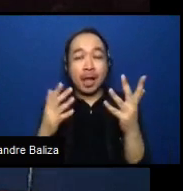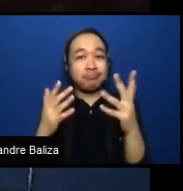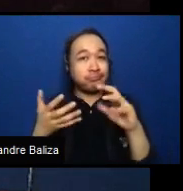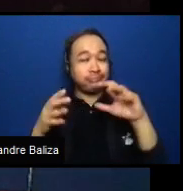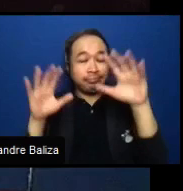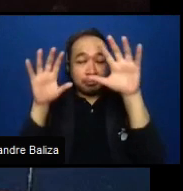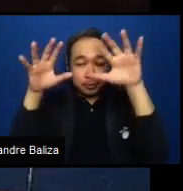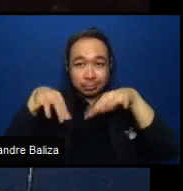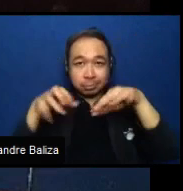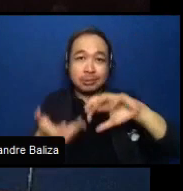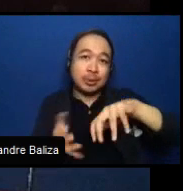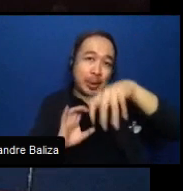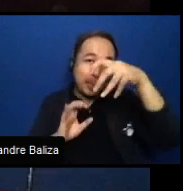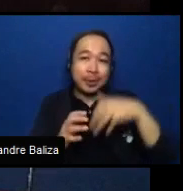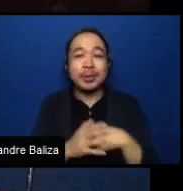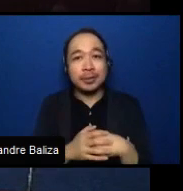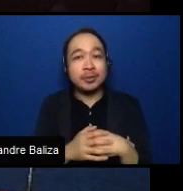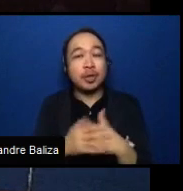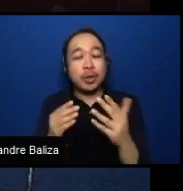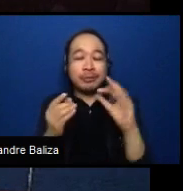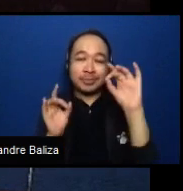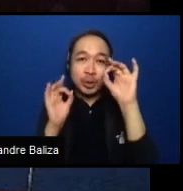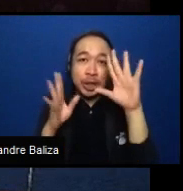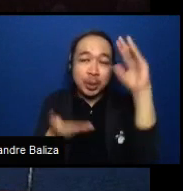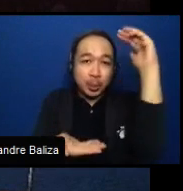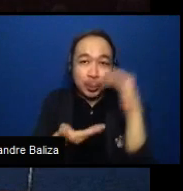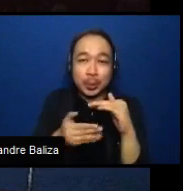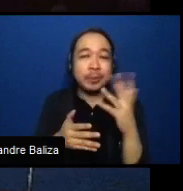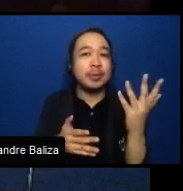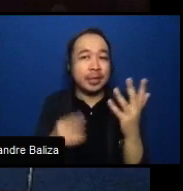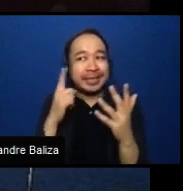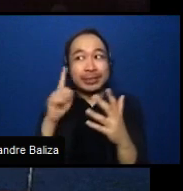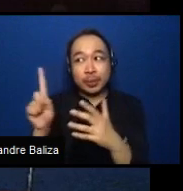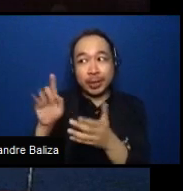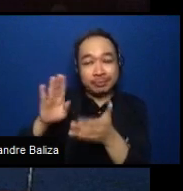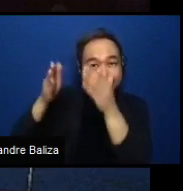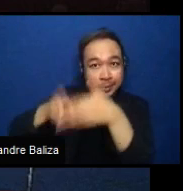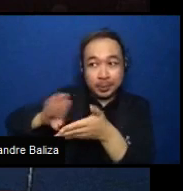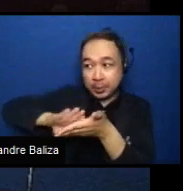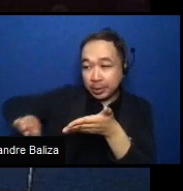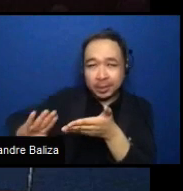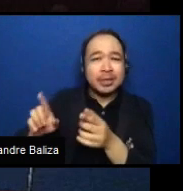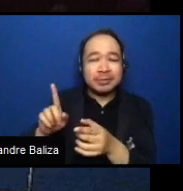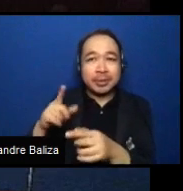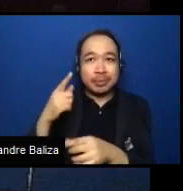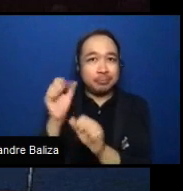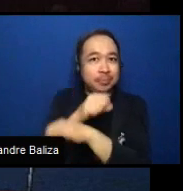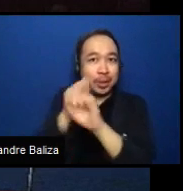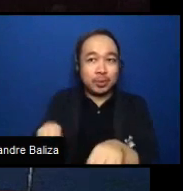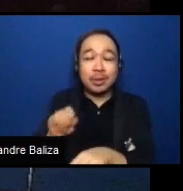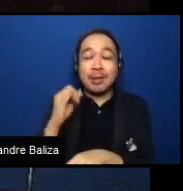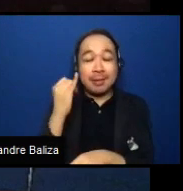We wish to also emphasize that our common goal to leaving no one behind is unattainable if we are not committed to protecting human rights as articulated in